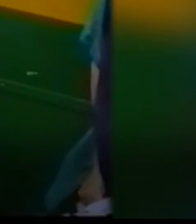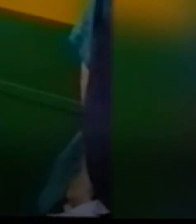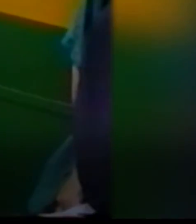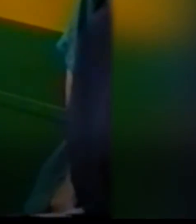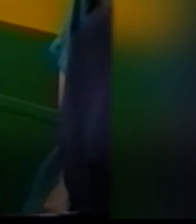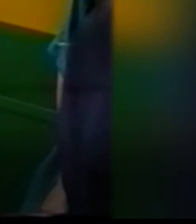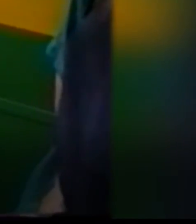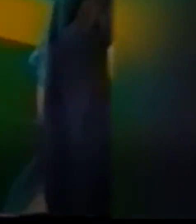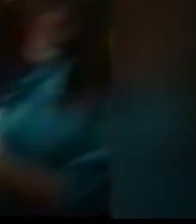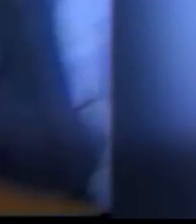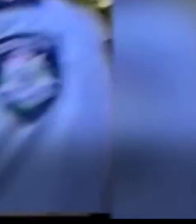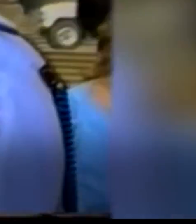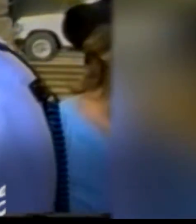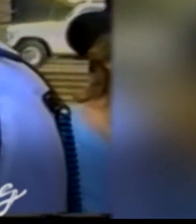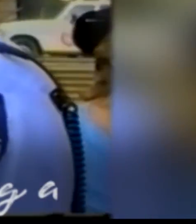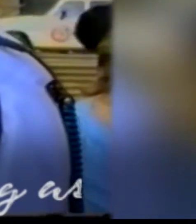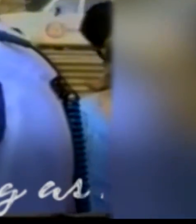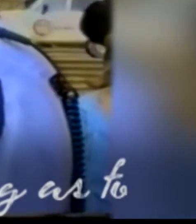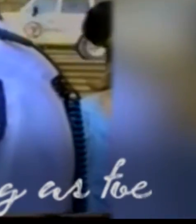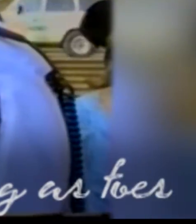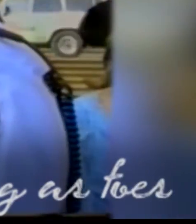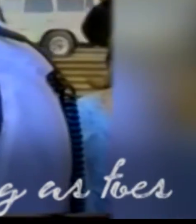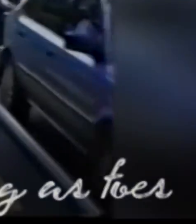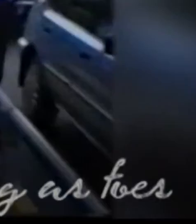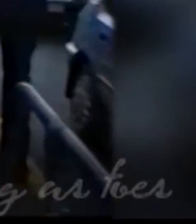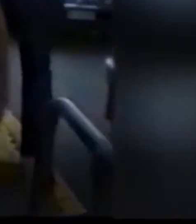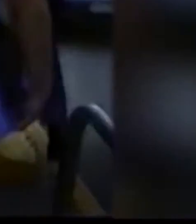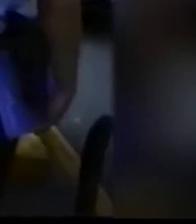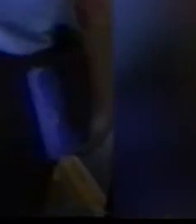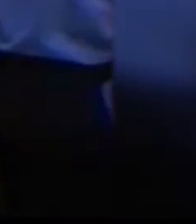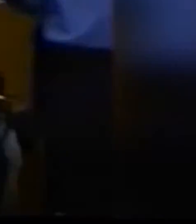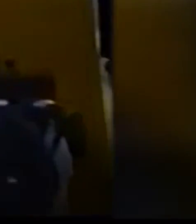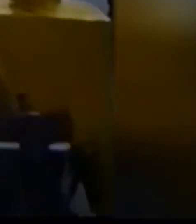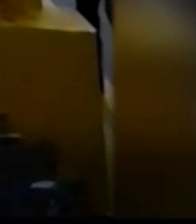Millions of people living as